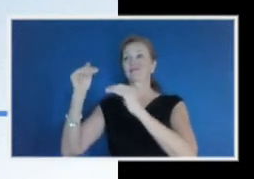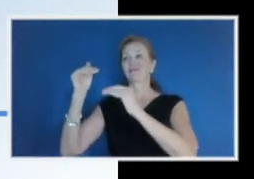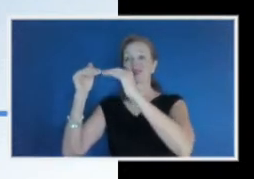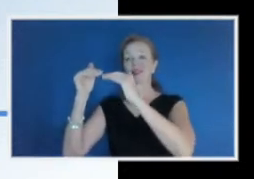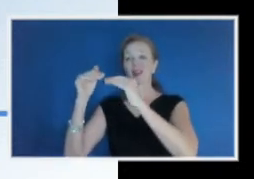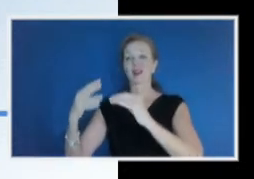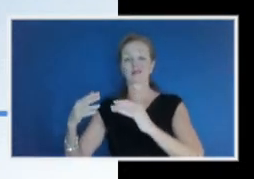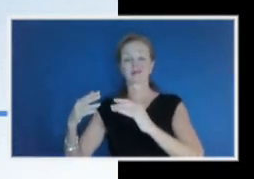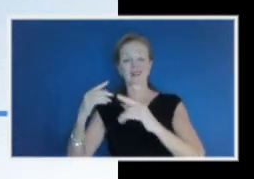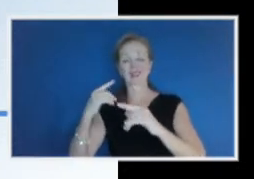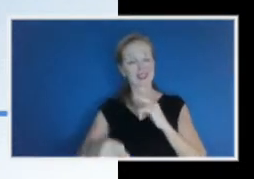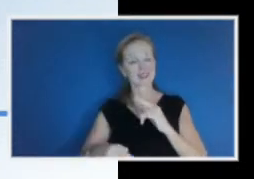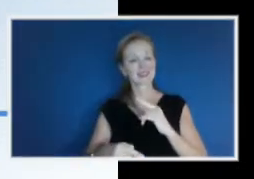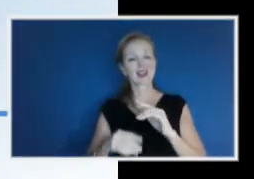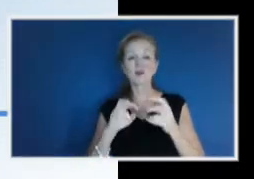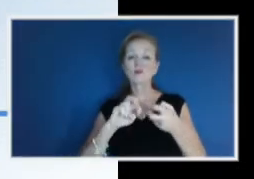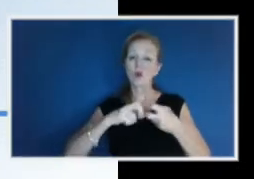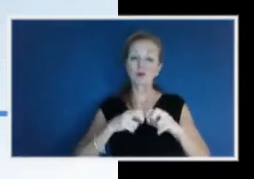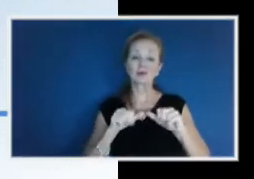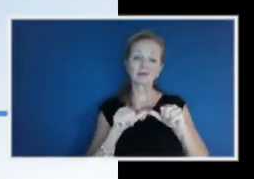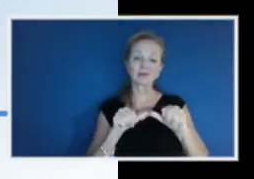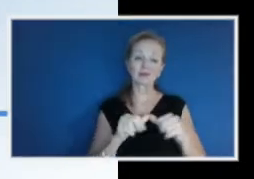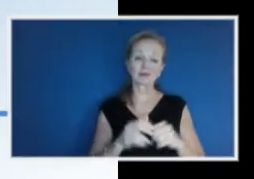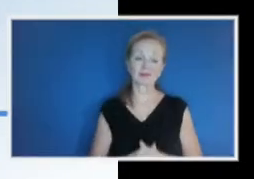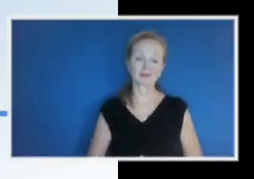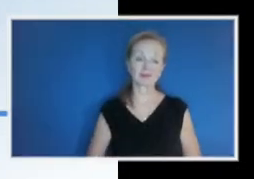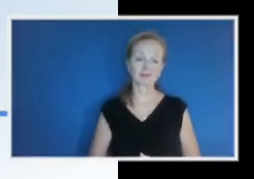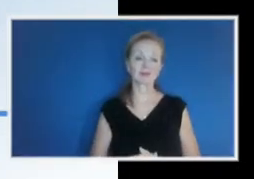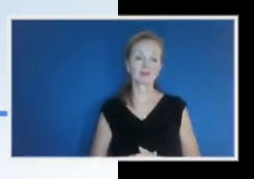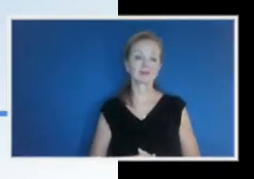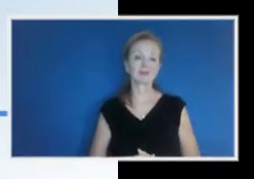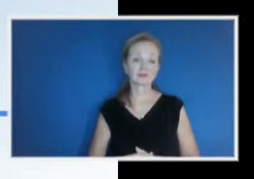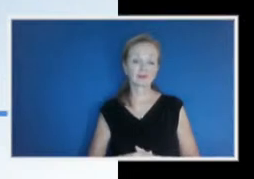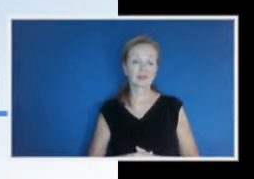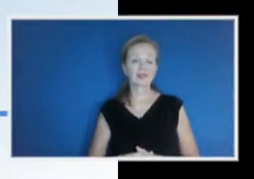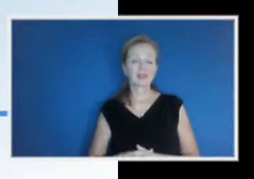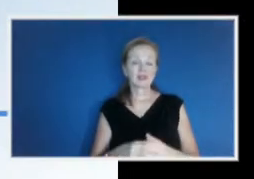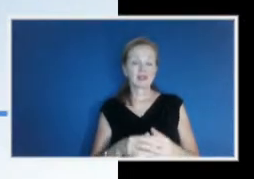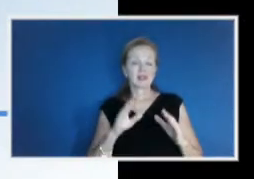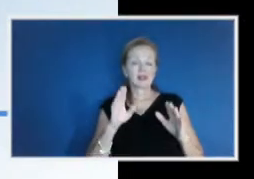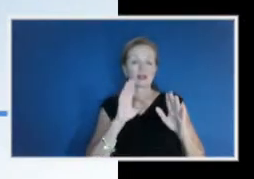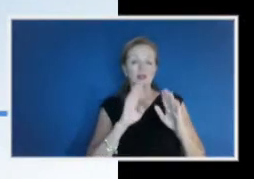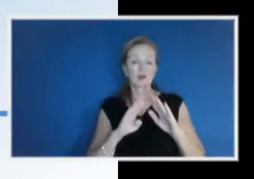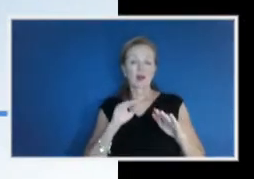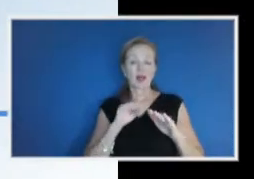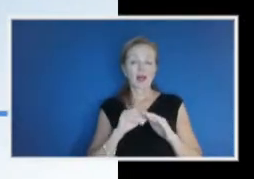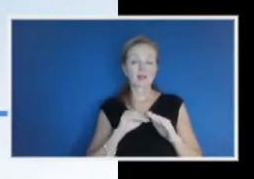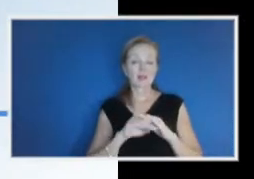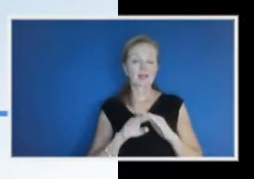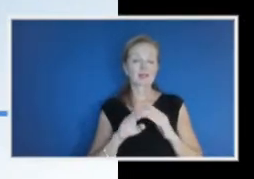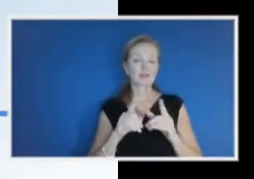the MWBEs had trouble accessing the type of networks that you need in order to be successful in business.